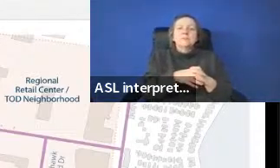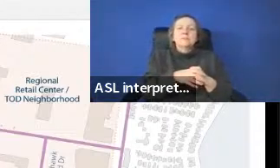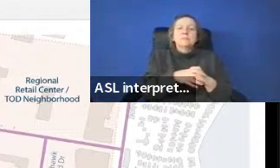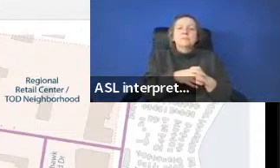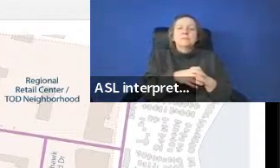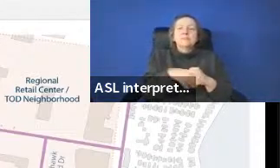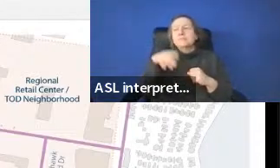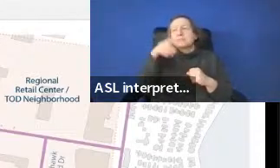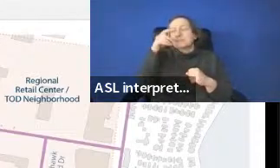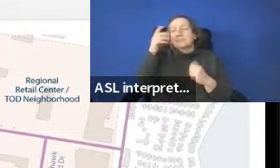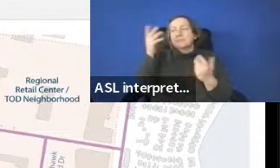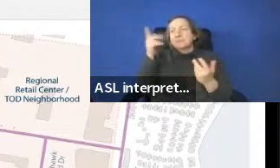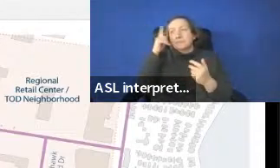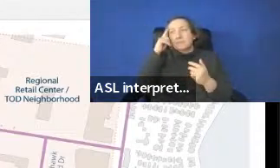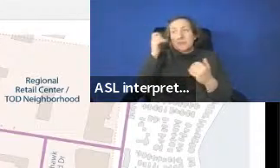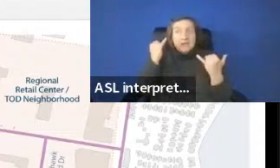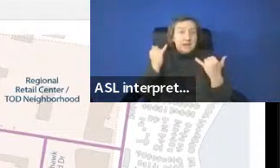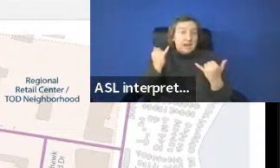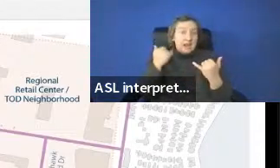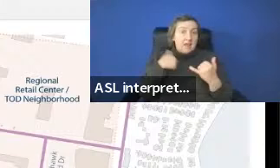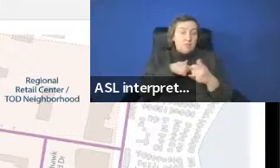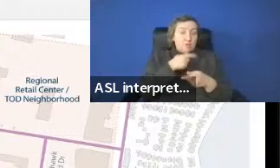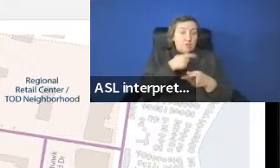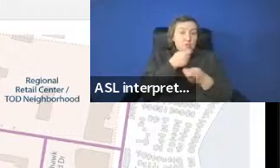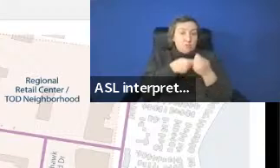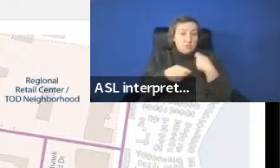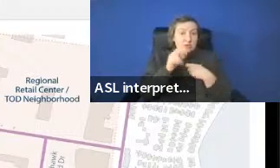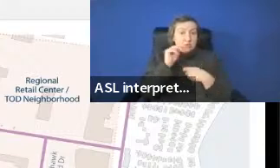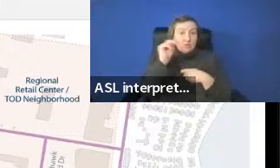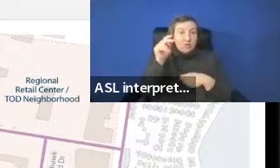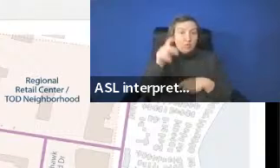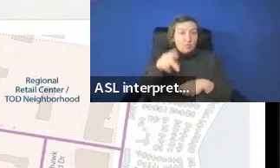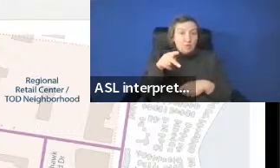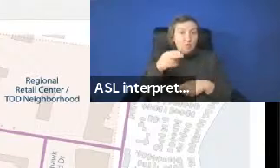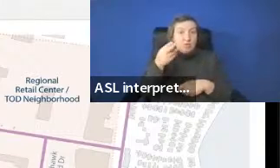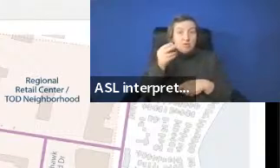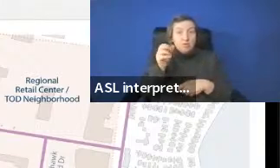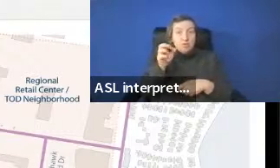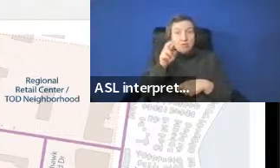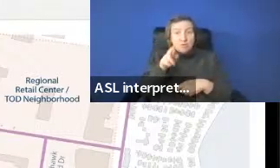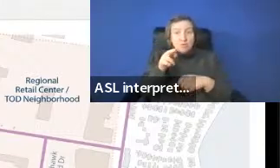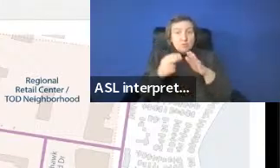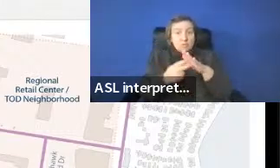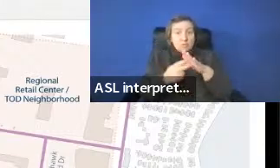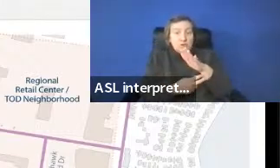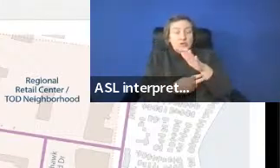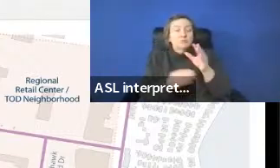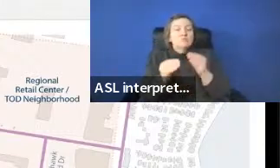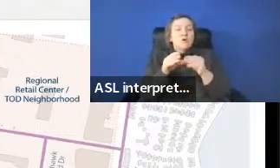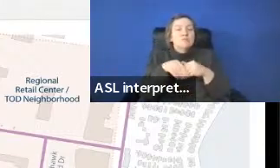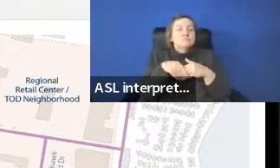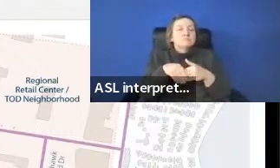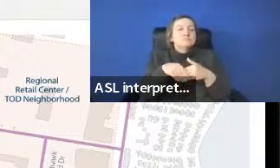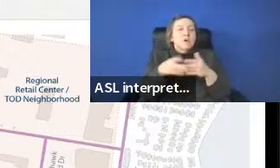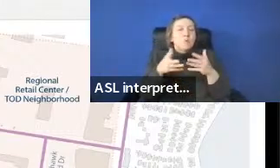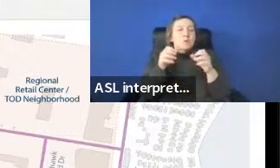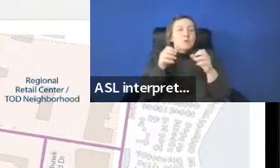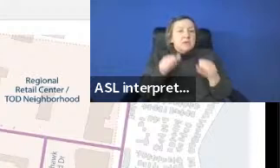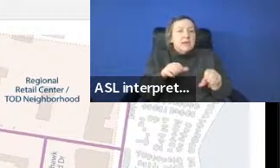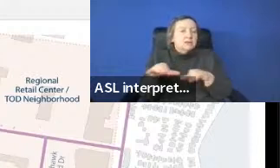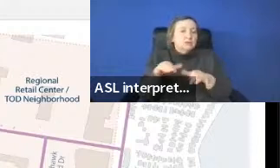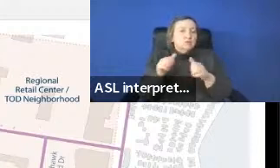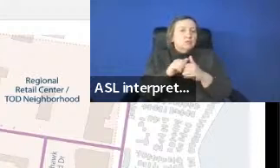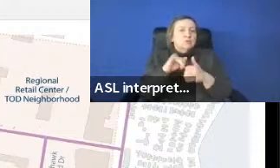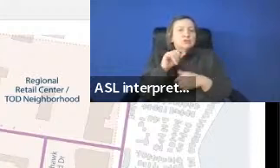of this, now that we're replacing North Portland Harbor Bridge, there's more flexibility in what we can do with Jansen